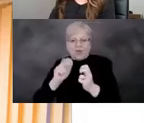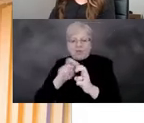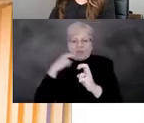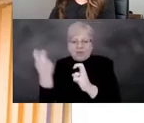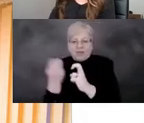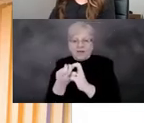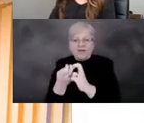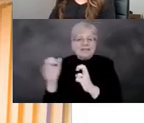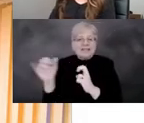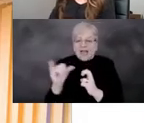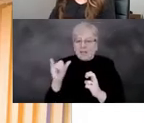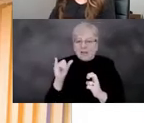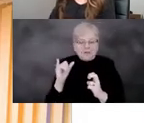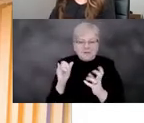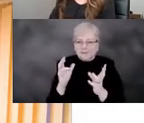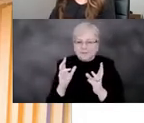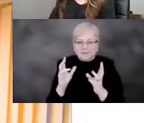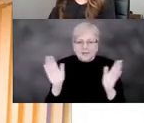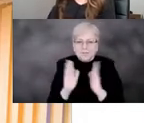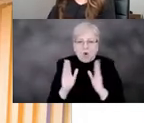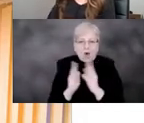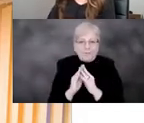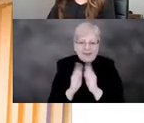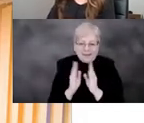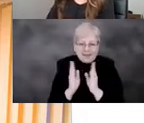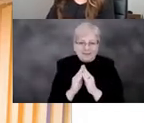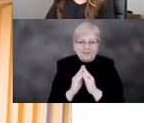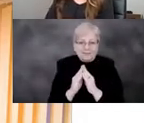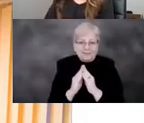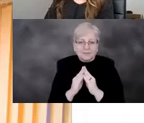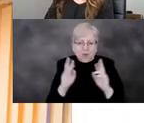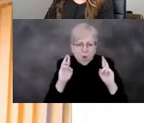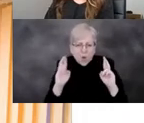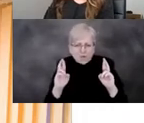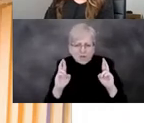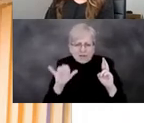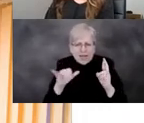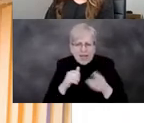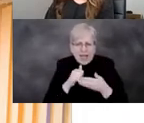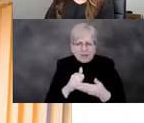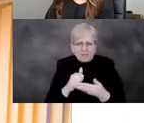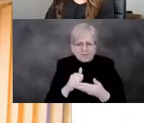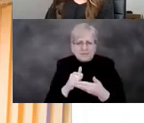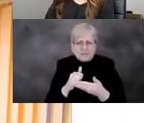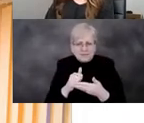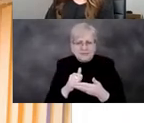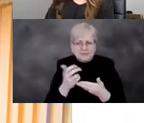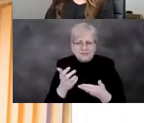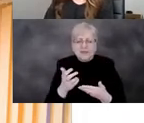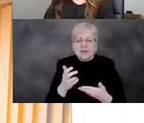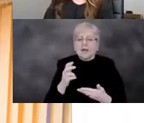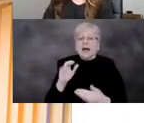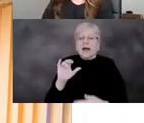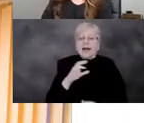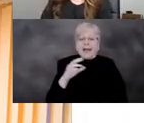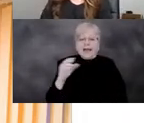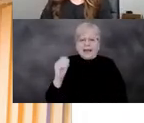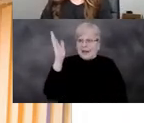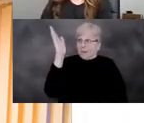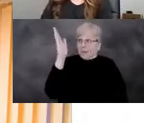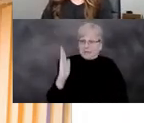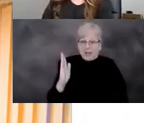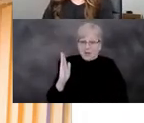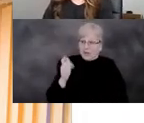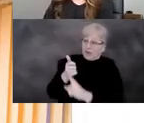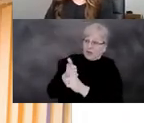small meeting as, as Rachel, uh, has demonstrated. Hopefully that helps also the presenter understand a little bit